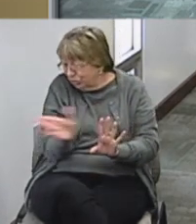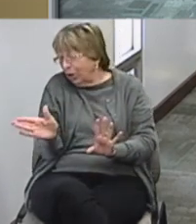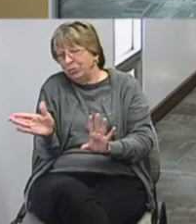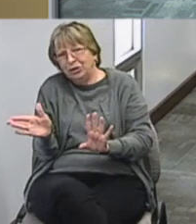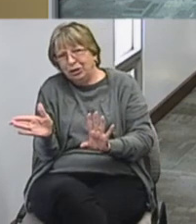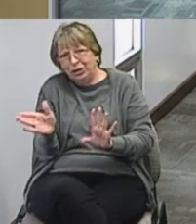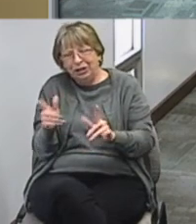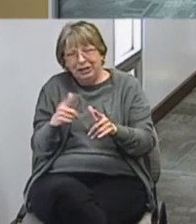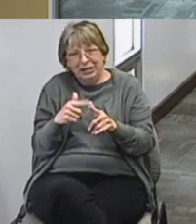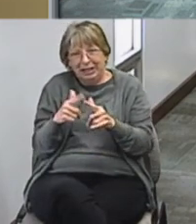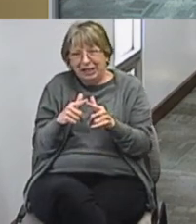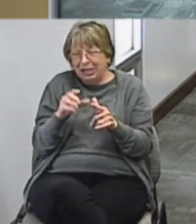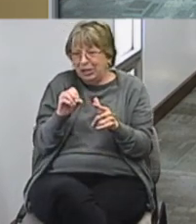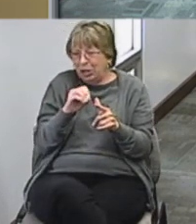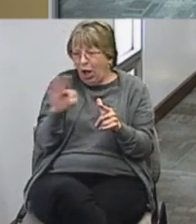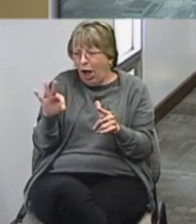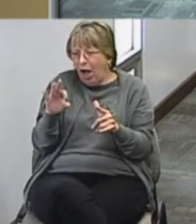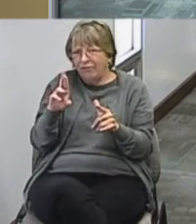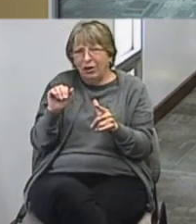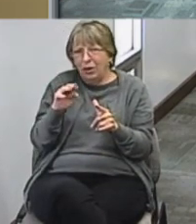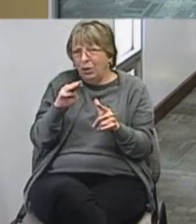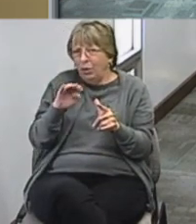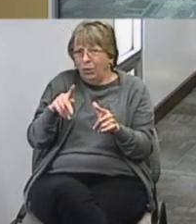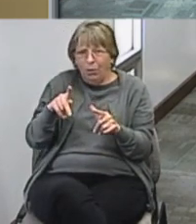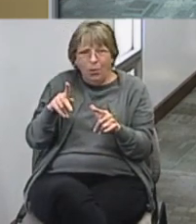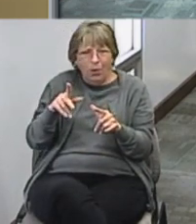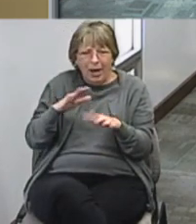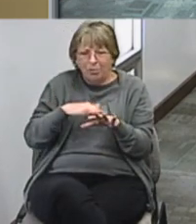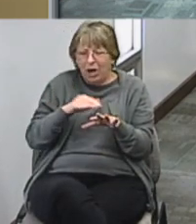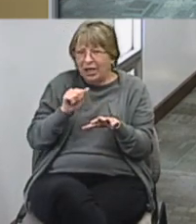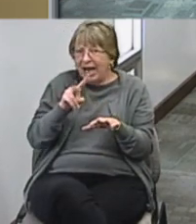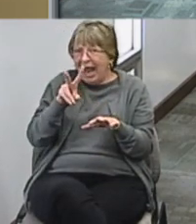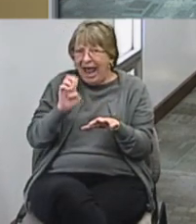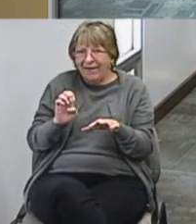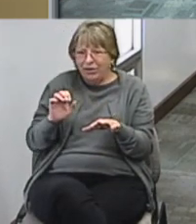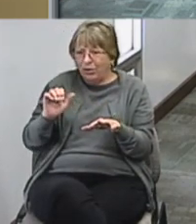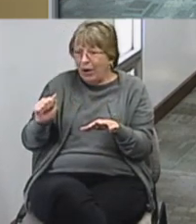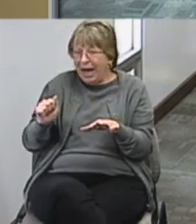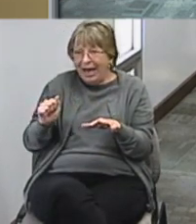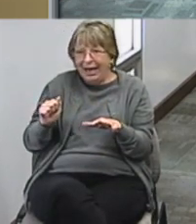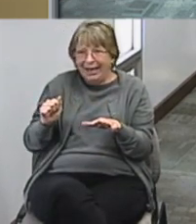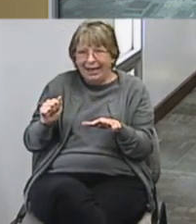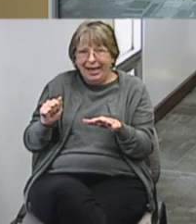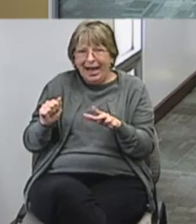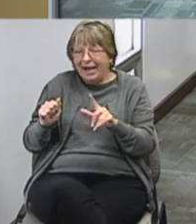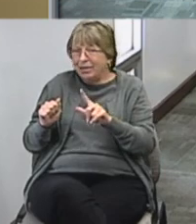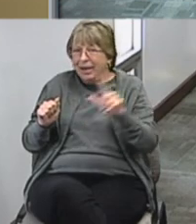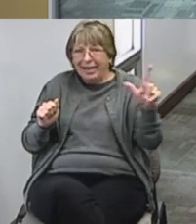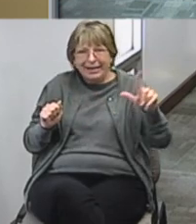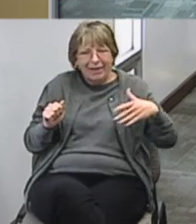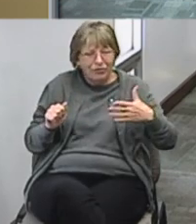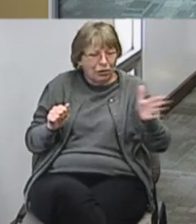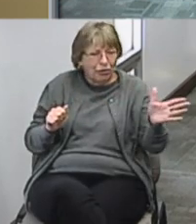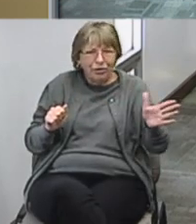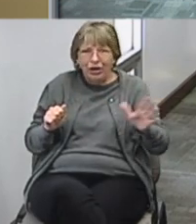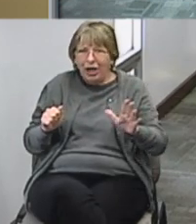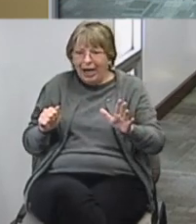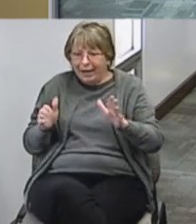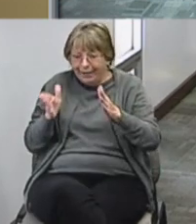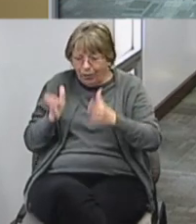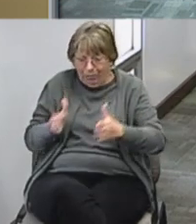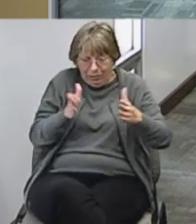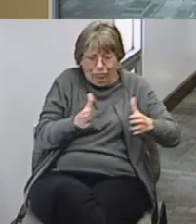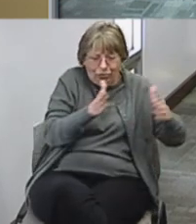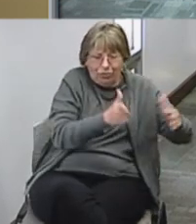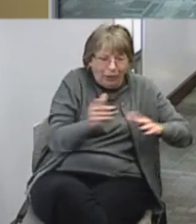on to Avenue A, Oh, I you go hate over that. 3 lanes to I get hate to that. the left A turn, left which turn. most people want to do. Yeah. So that'll play